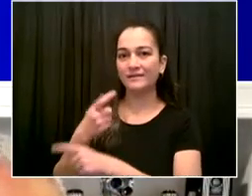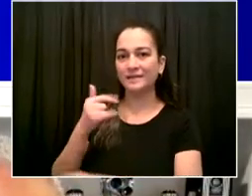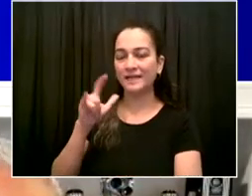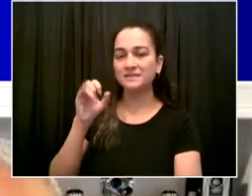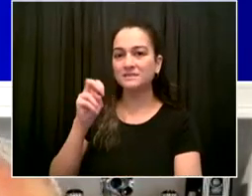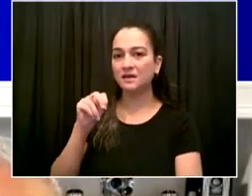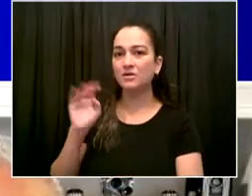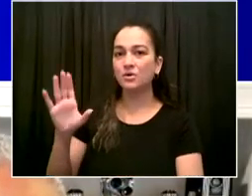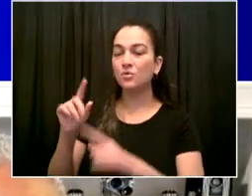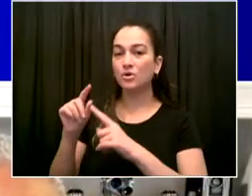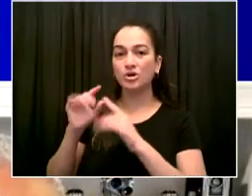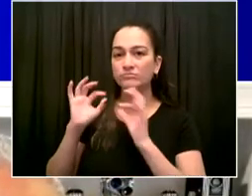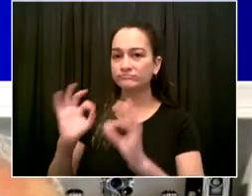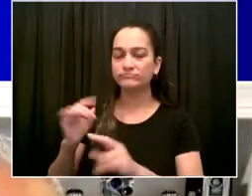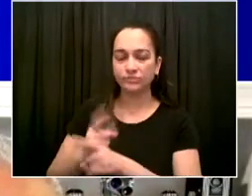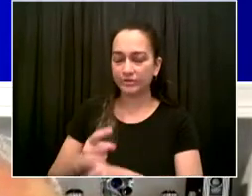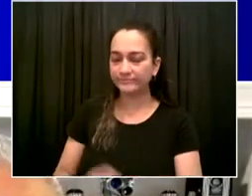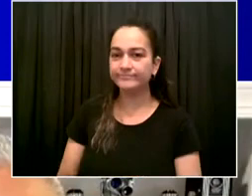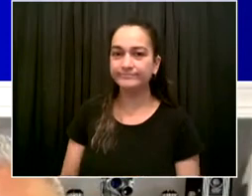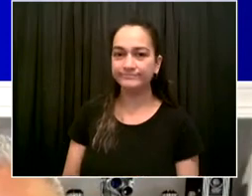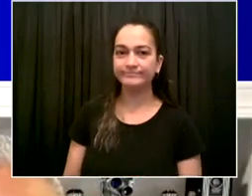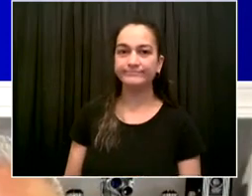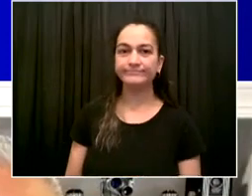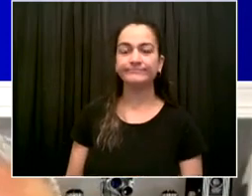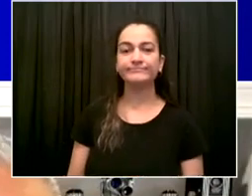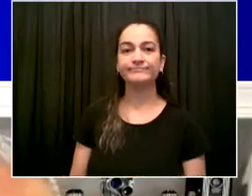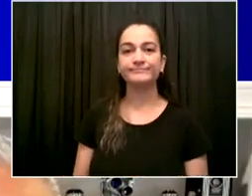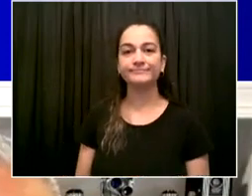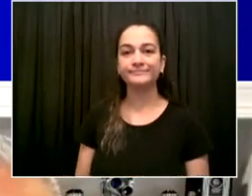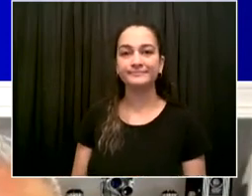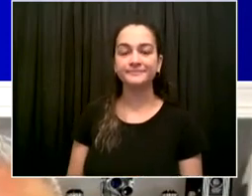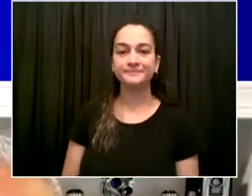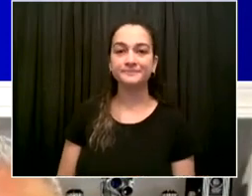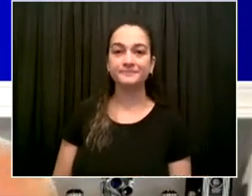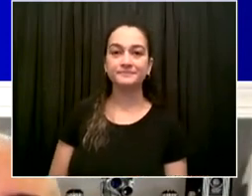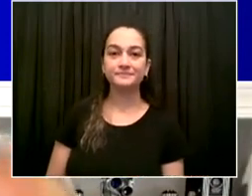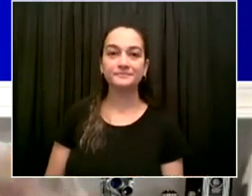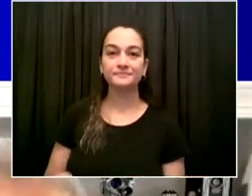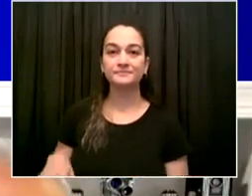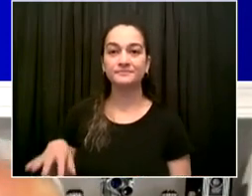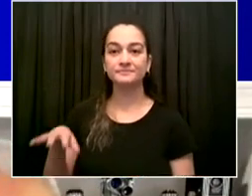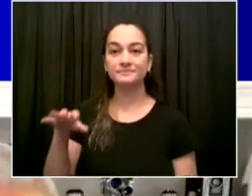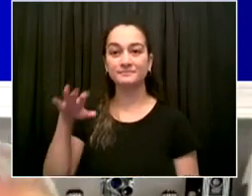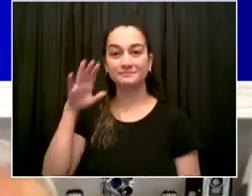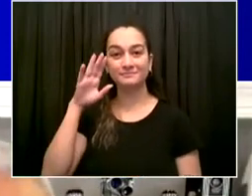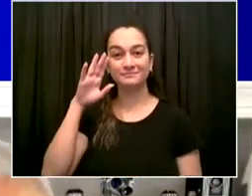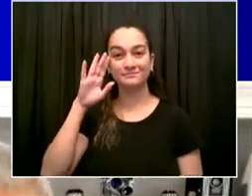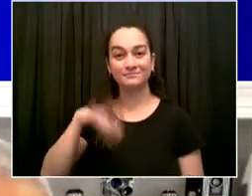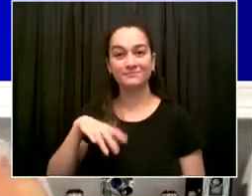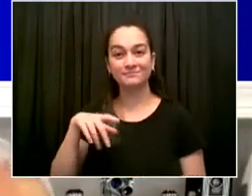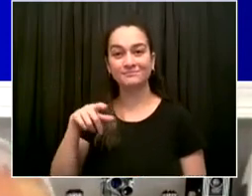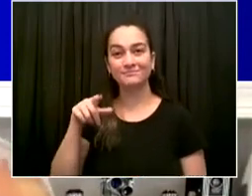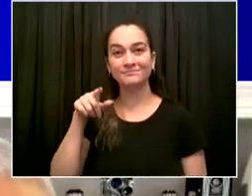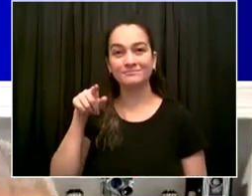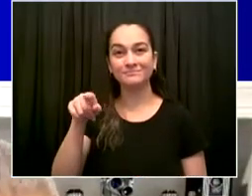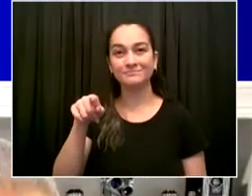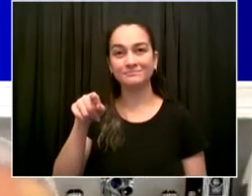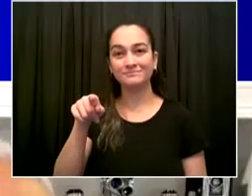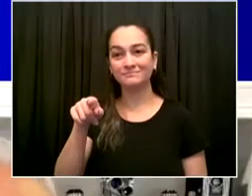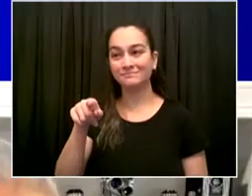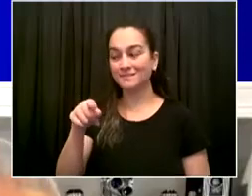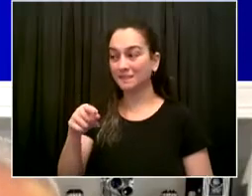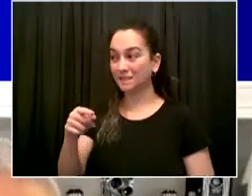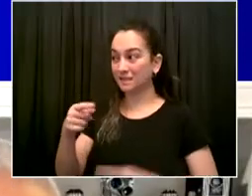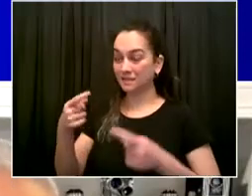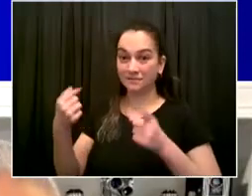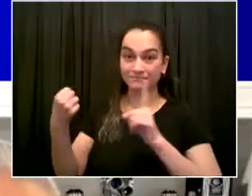city, turning pain into purpose. So we've been through a lot of pain in the last year and a half in this country, but what you're doing